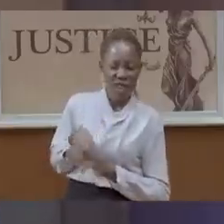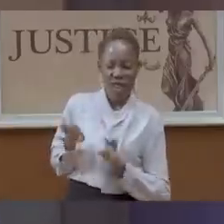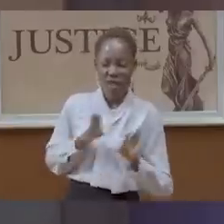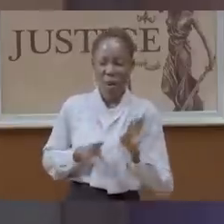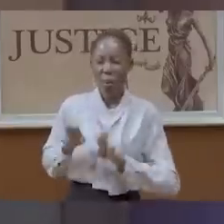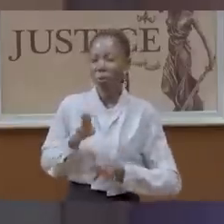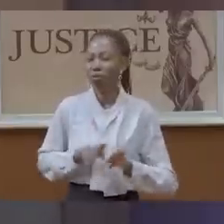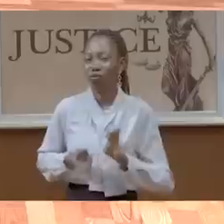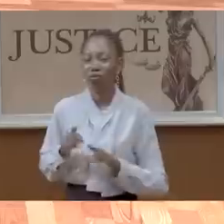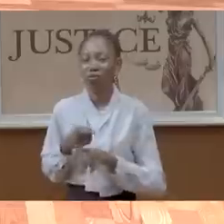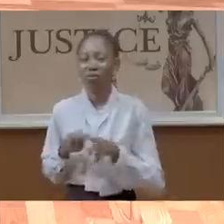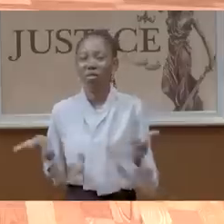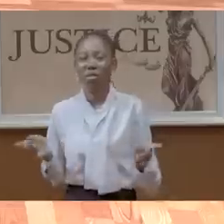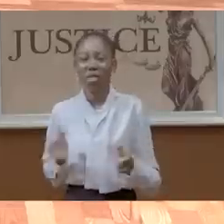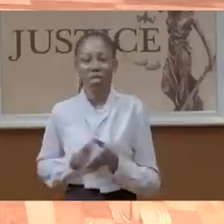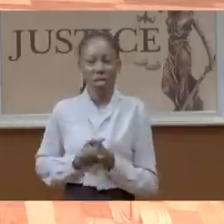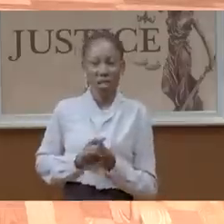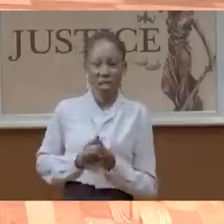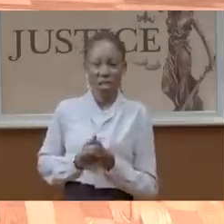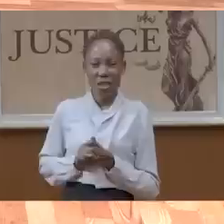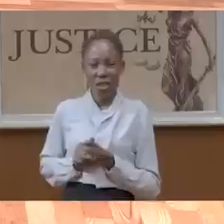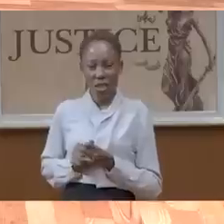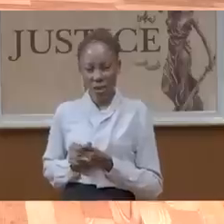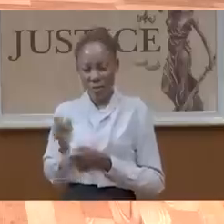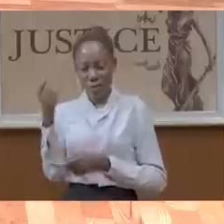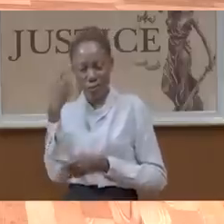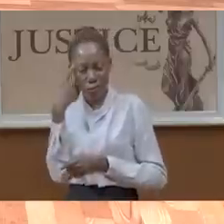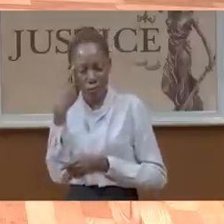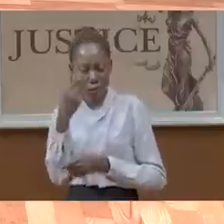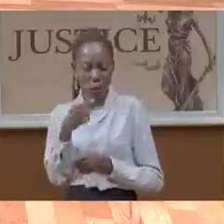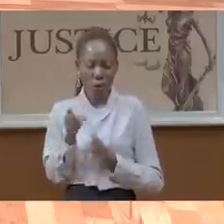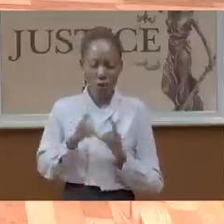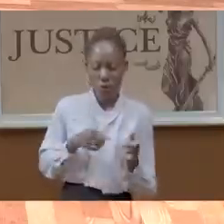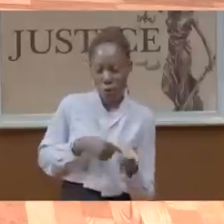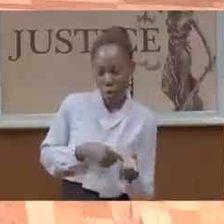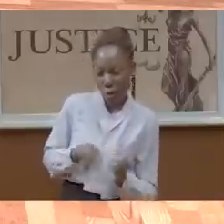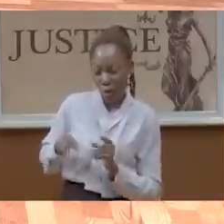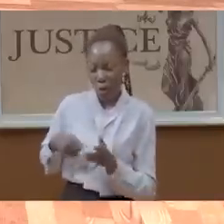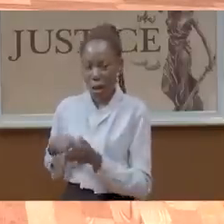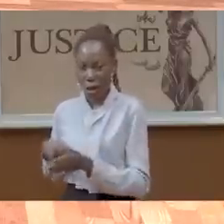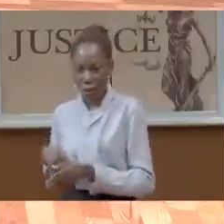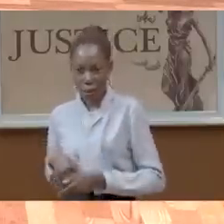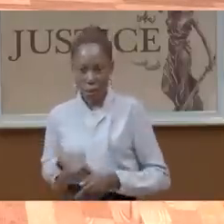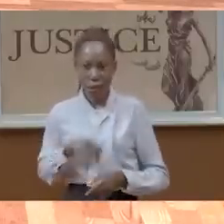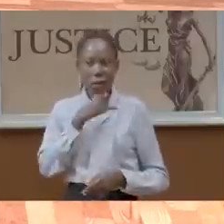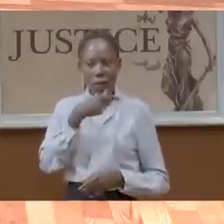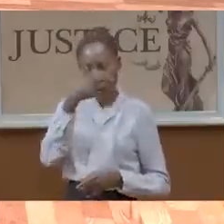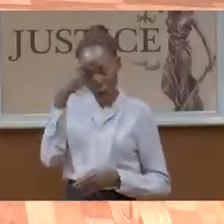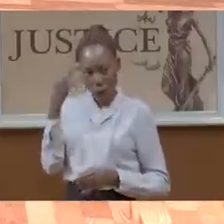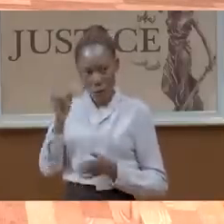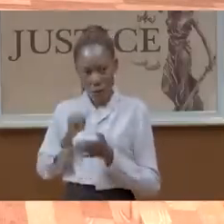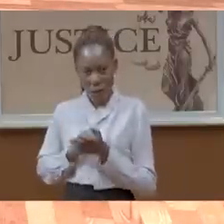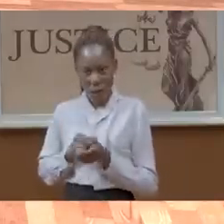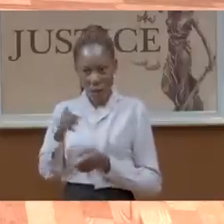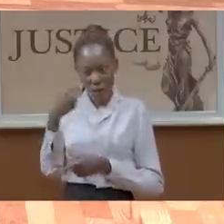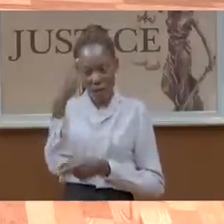now I can say, Esther, leave that department, go to this place, do this. And she now said, is it because I'm married to this guy that you are now, before you call me Sister Esther, now you are